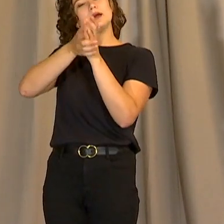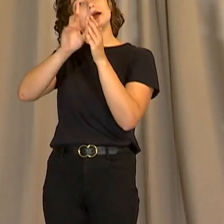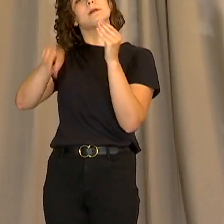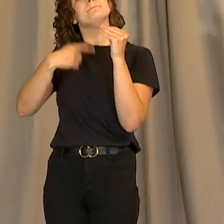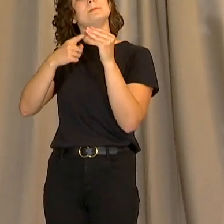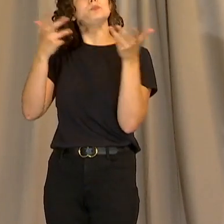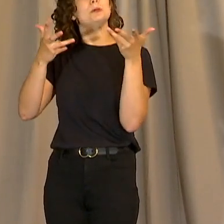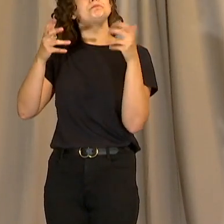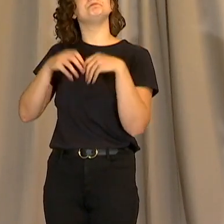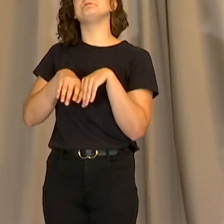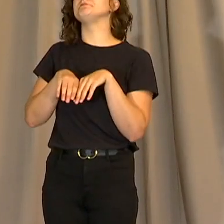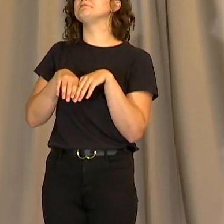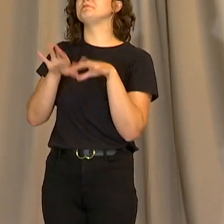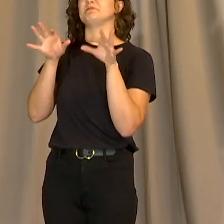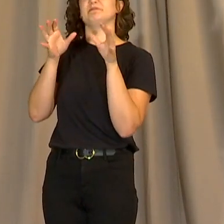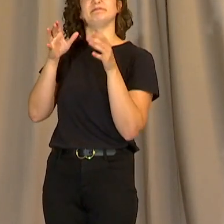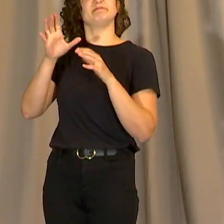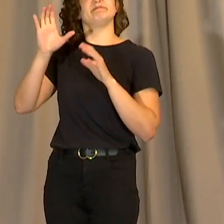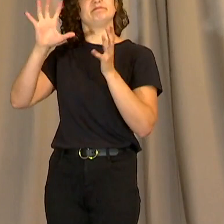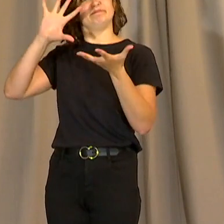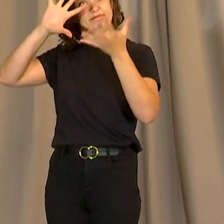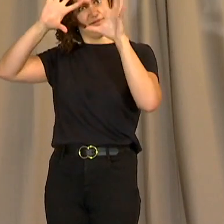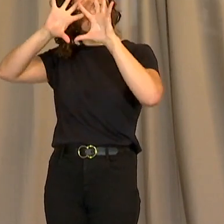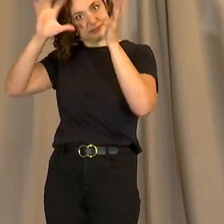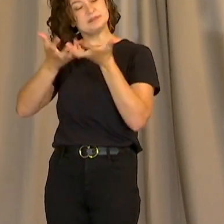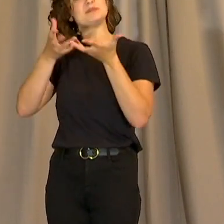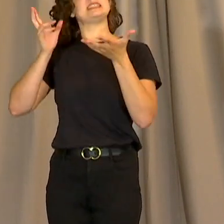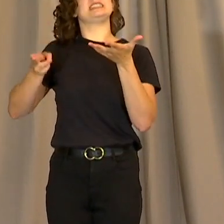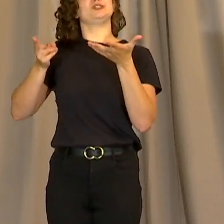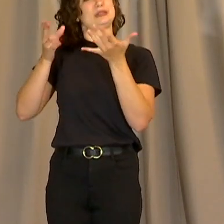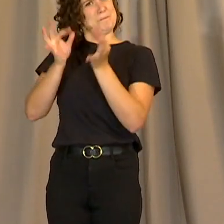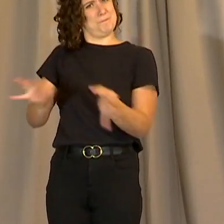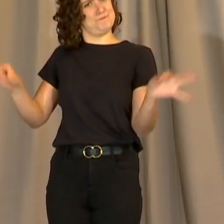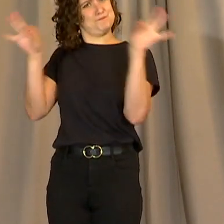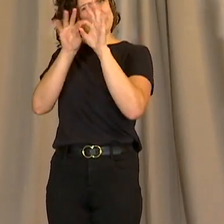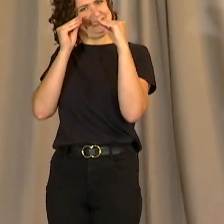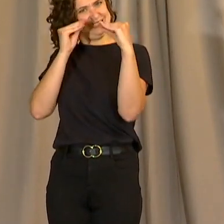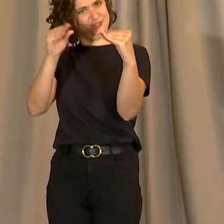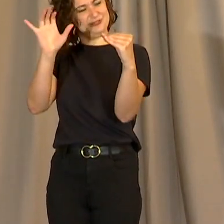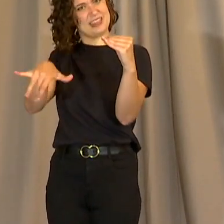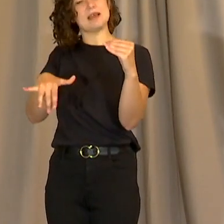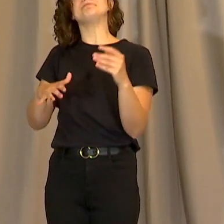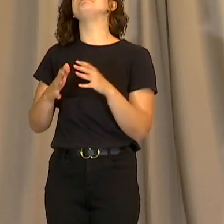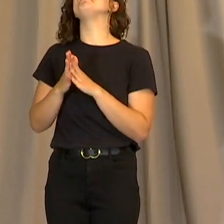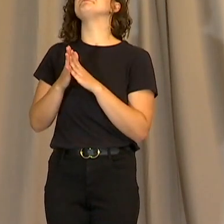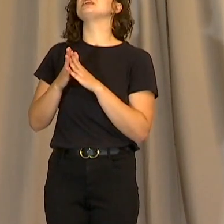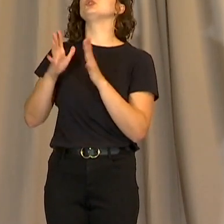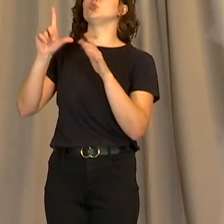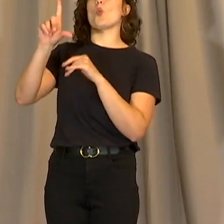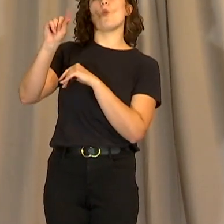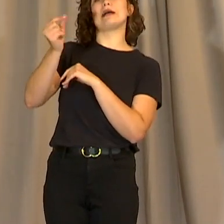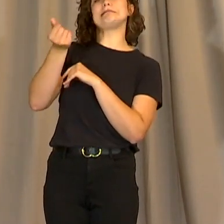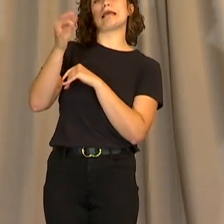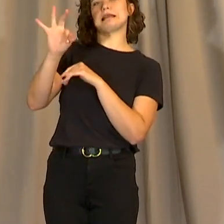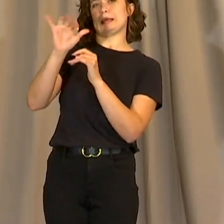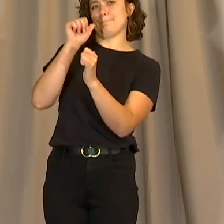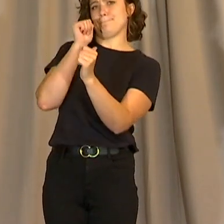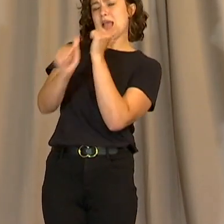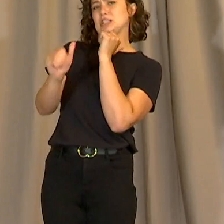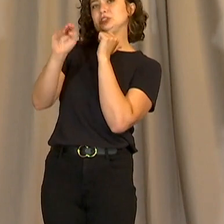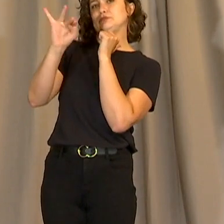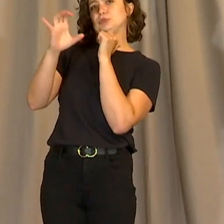teaching comprehensive history. The Michigan State Social Studies standards that were passed in 2019 are full